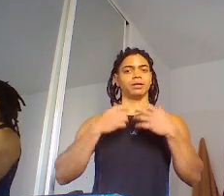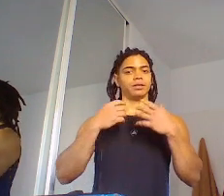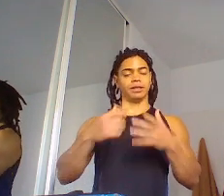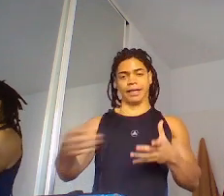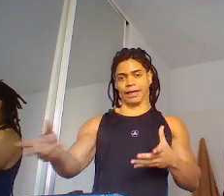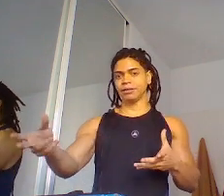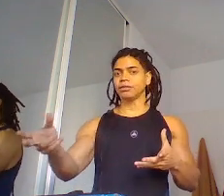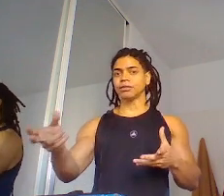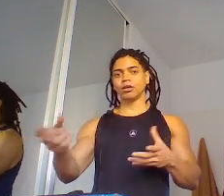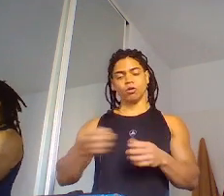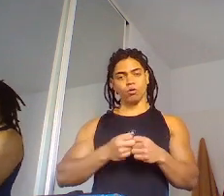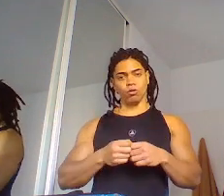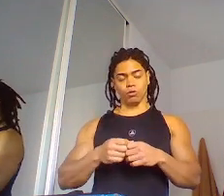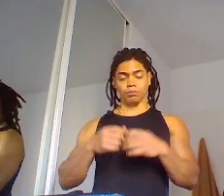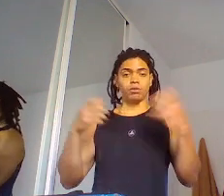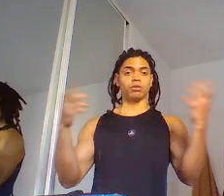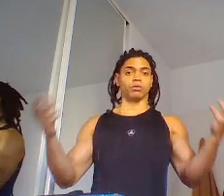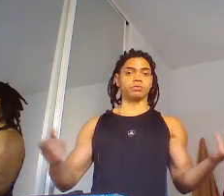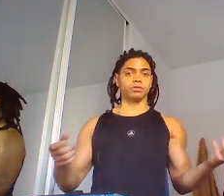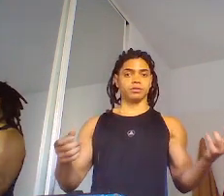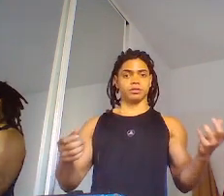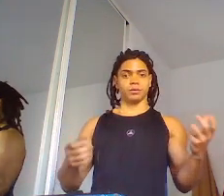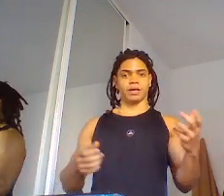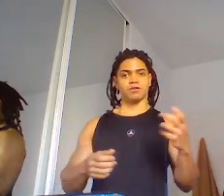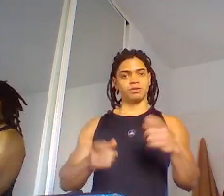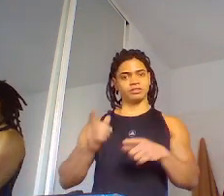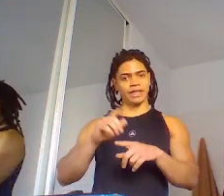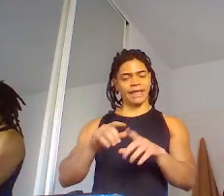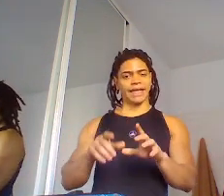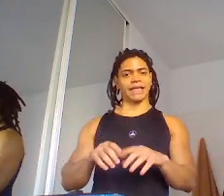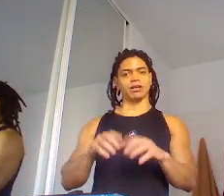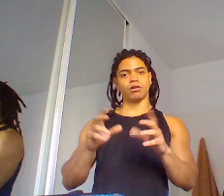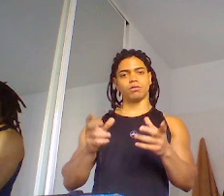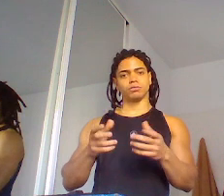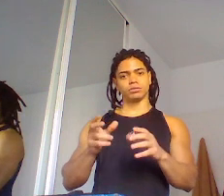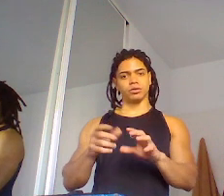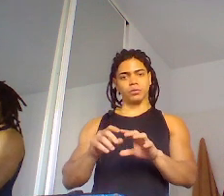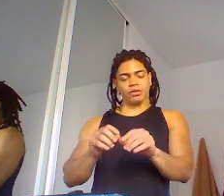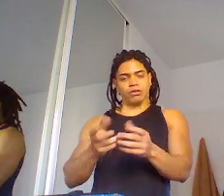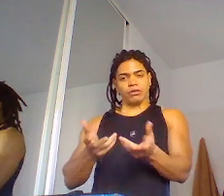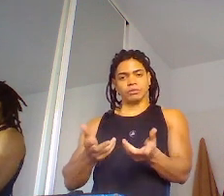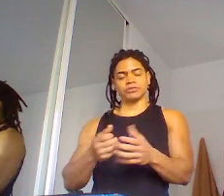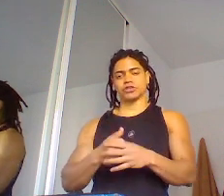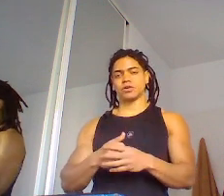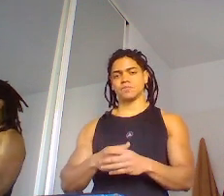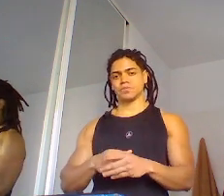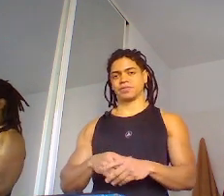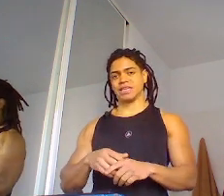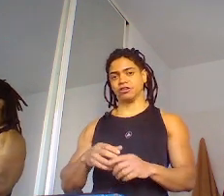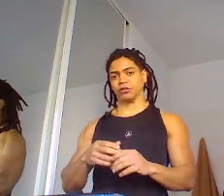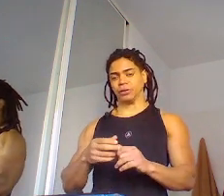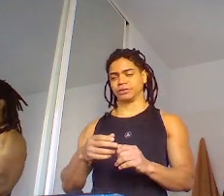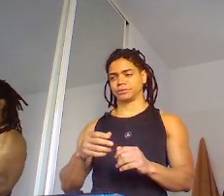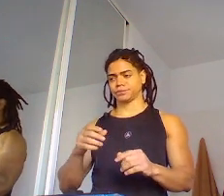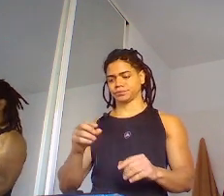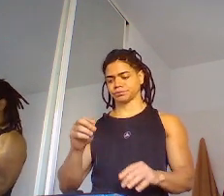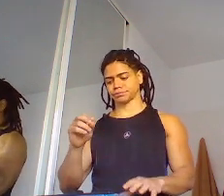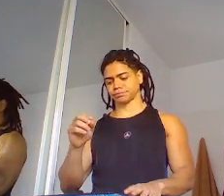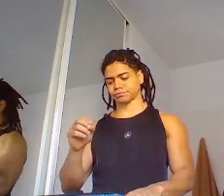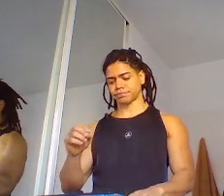company lend or borrow, all right, in which they can own or earn some